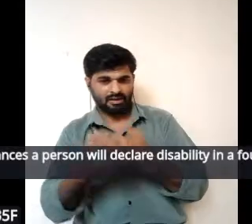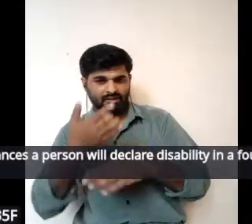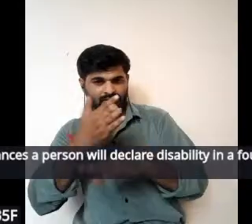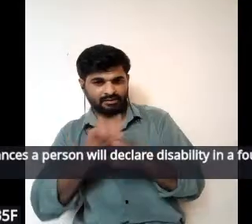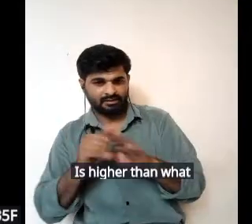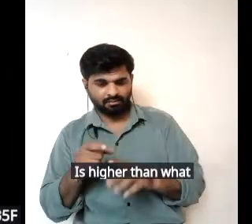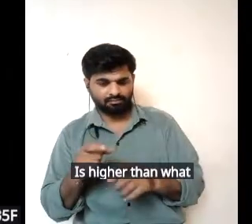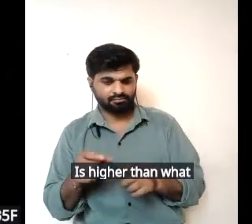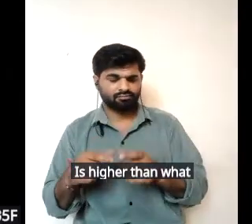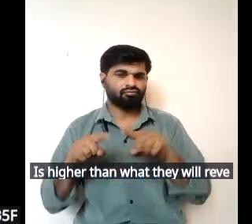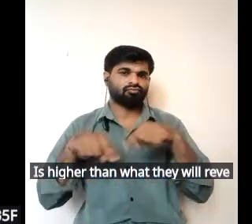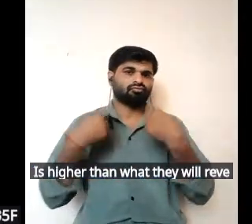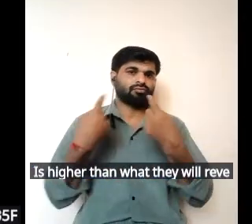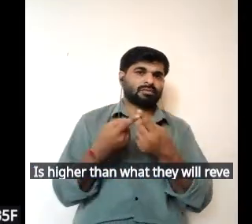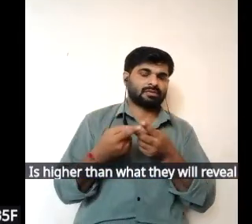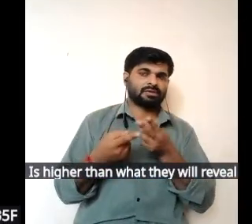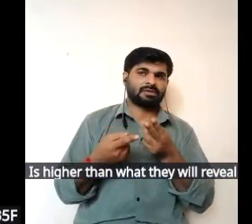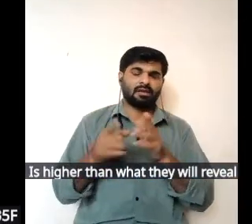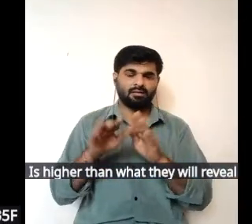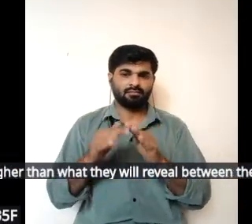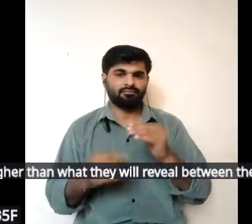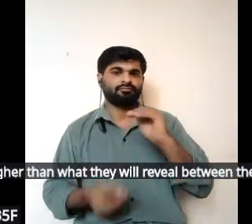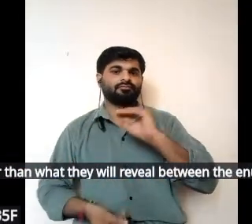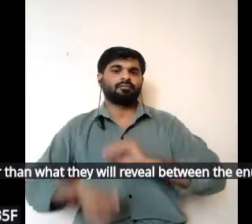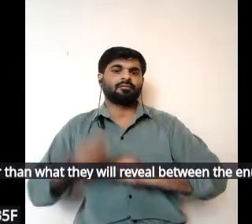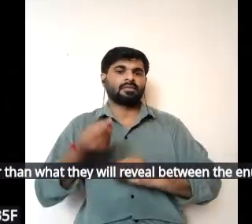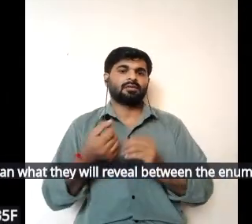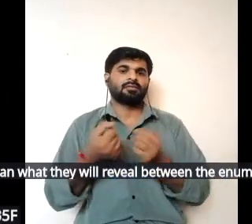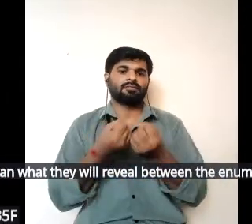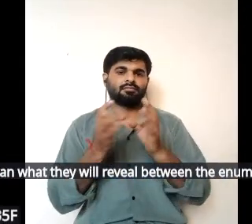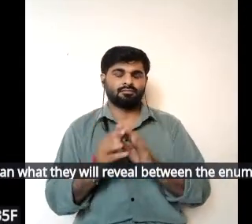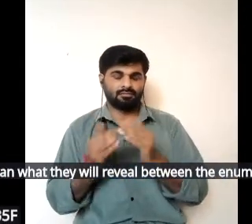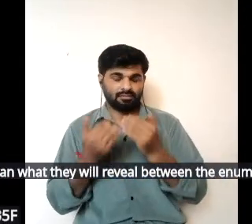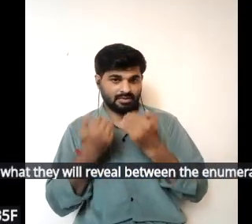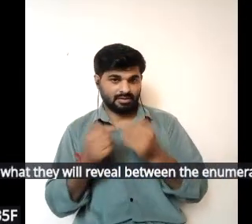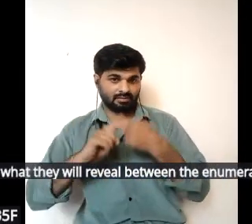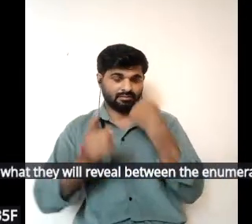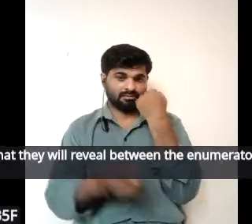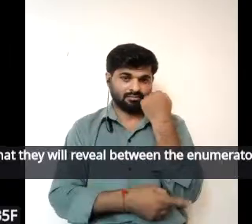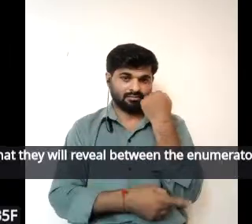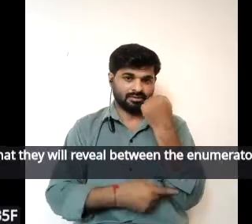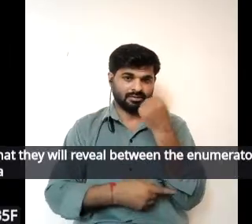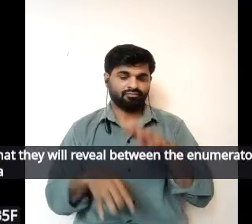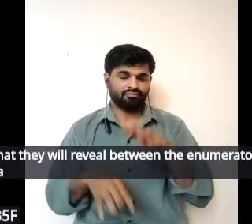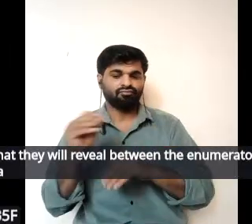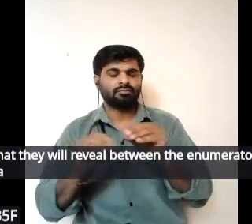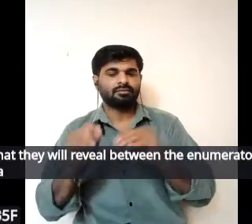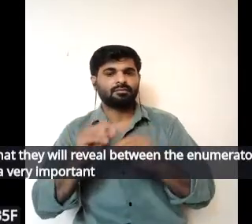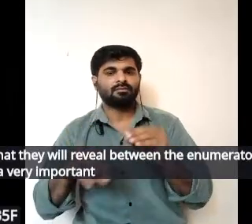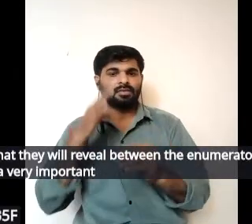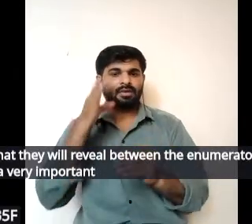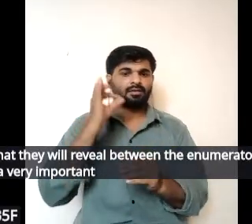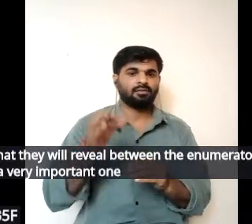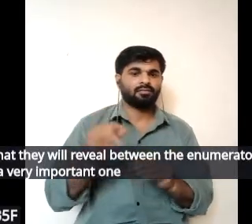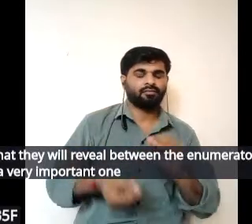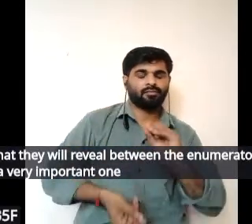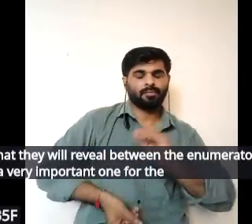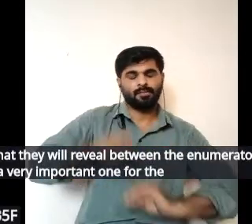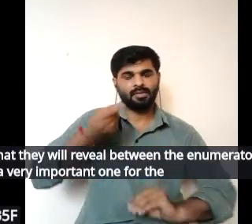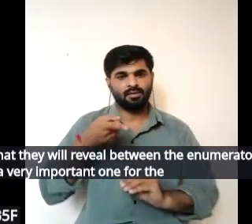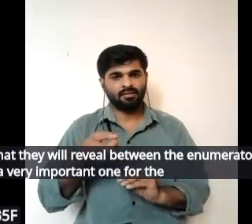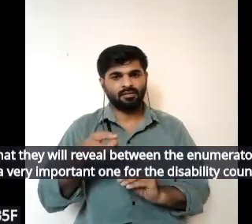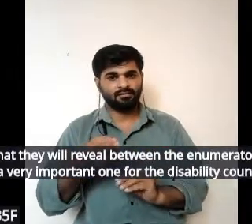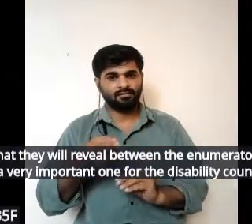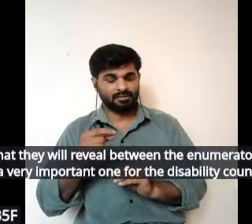what they will reveal with the enumerators. Now, that's last consideration is a very important one for the disability count,